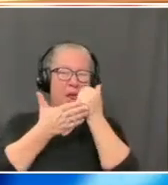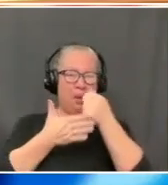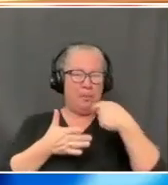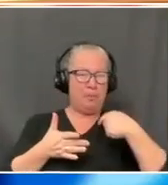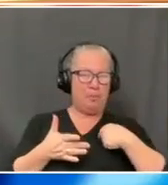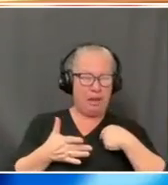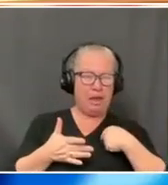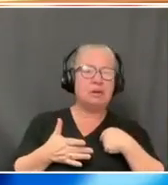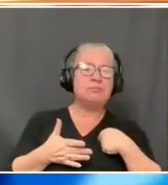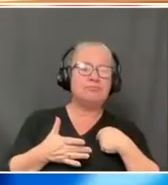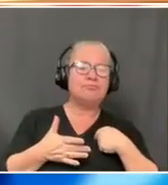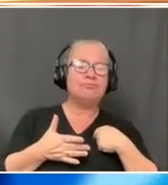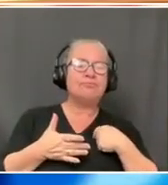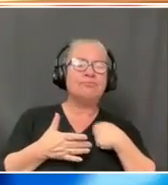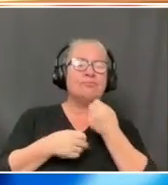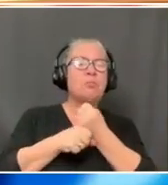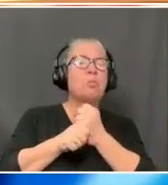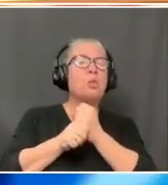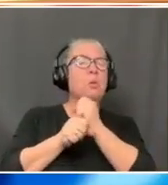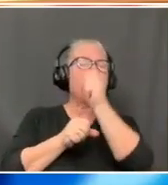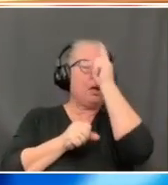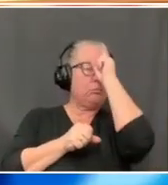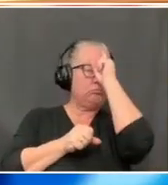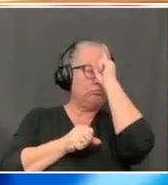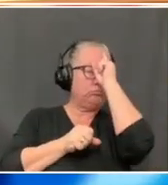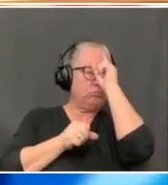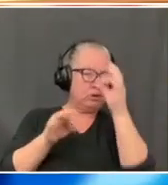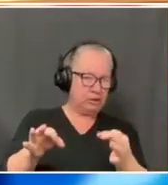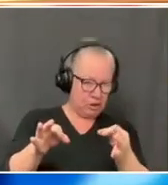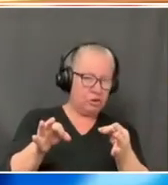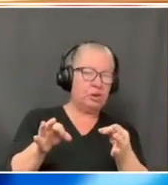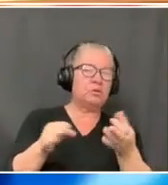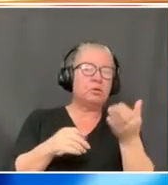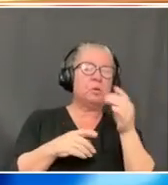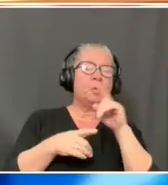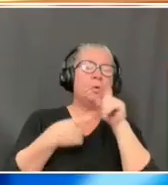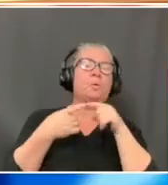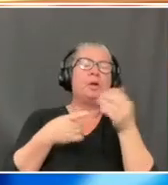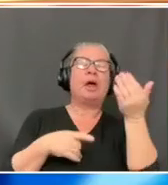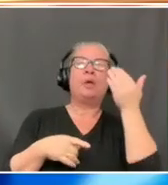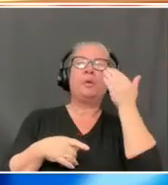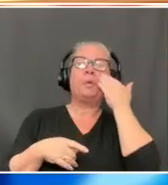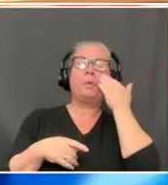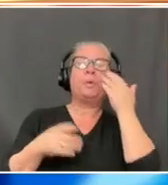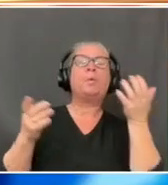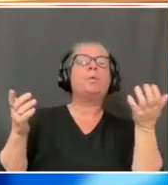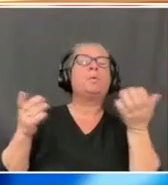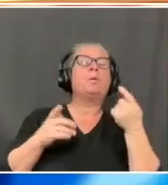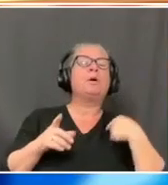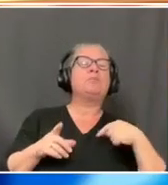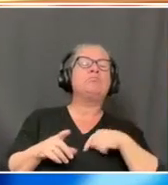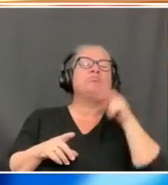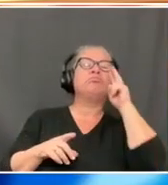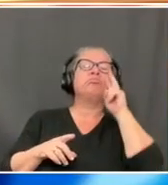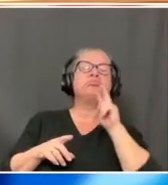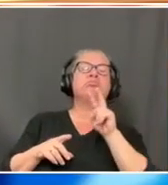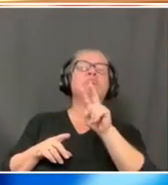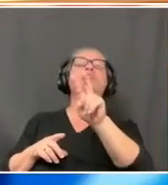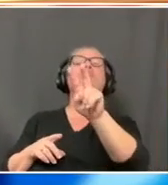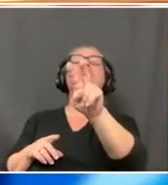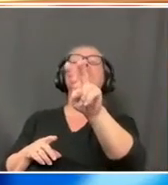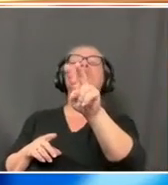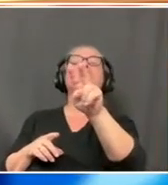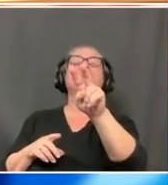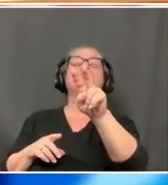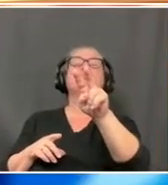make decisions when I know what our outlook looks like, and in terms of the plans that we have